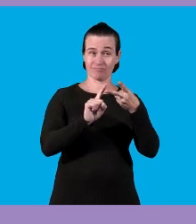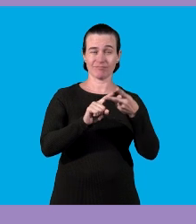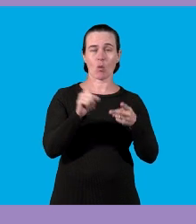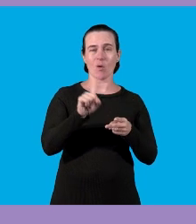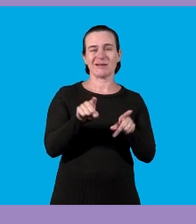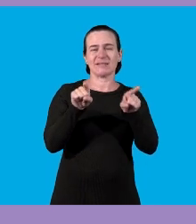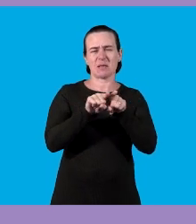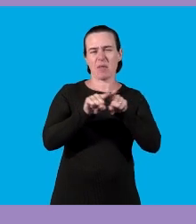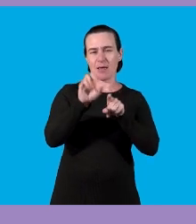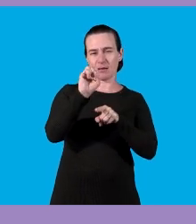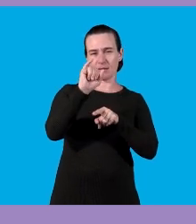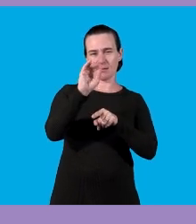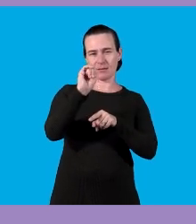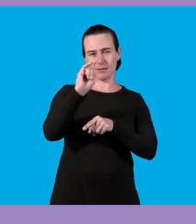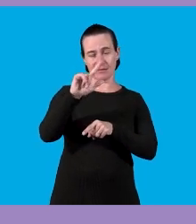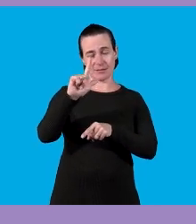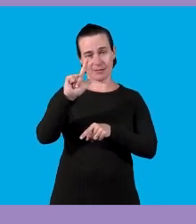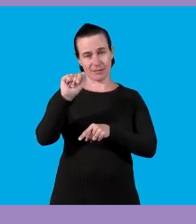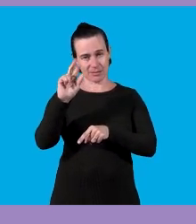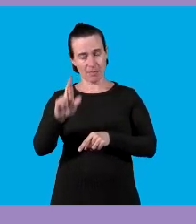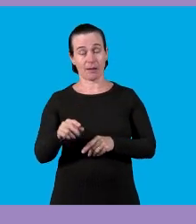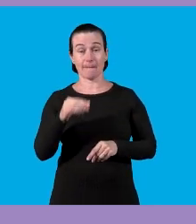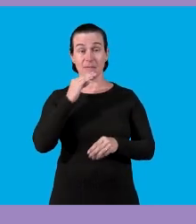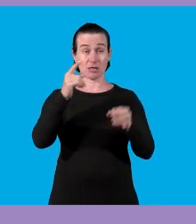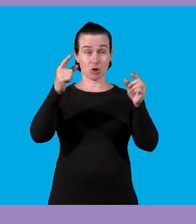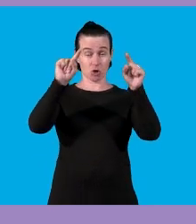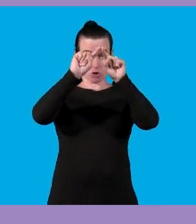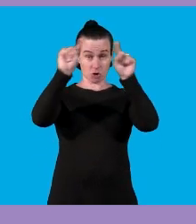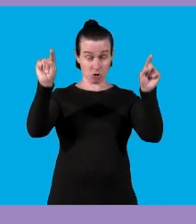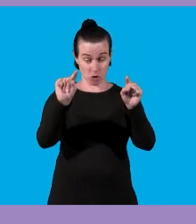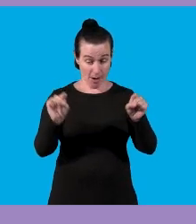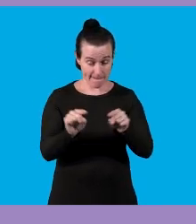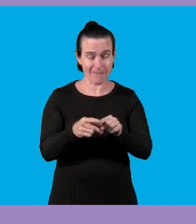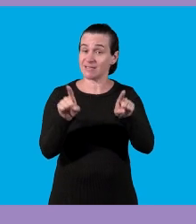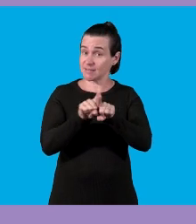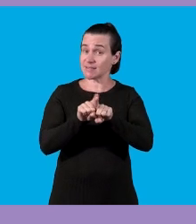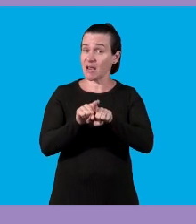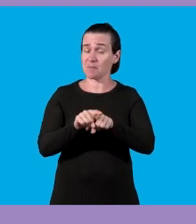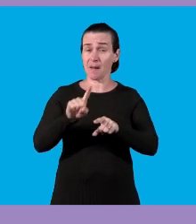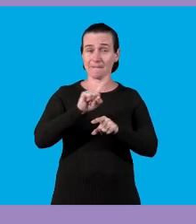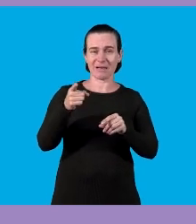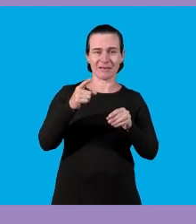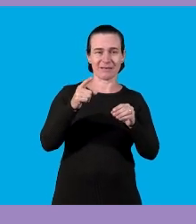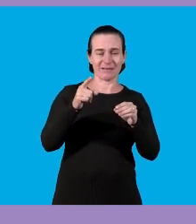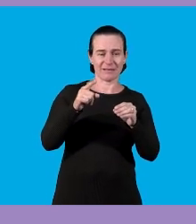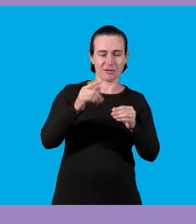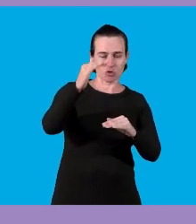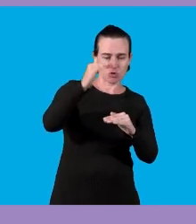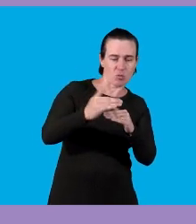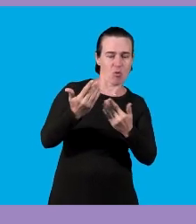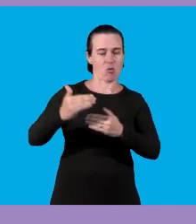is similar. Remember, similar is the shapes are the same, but not necessarily